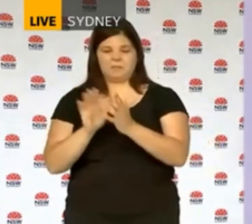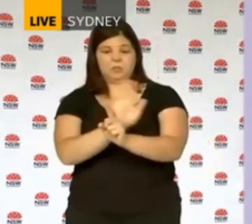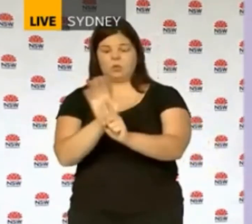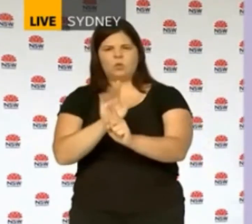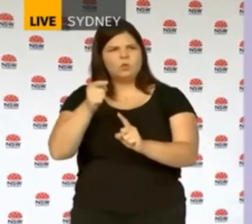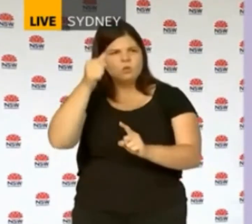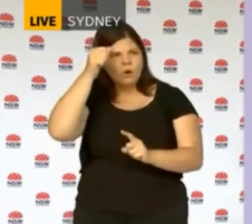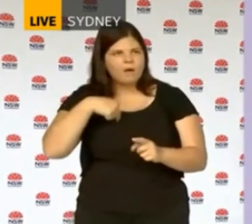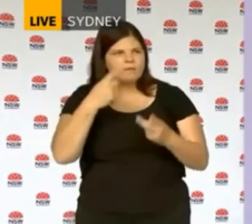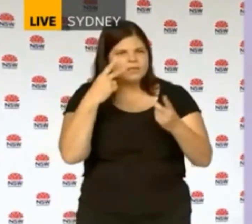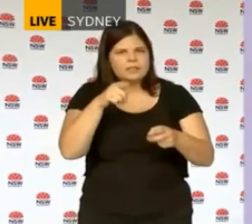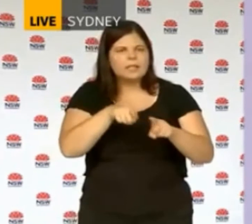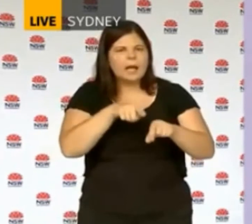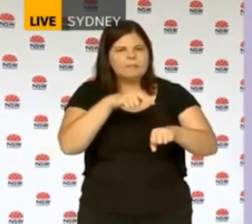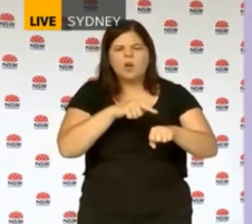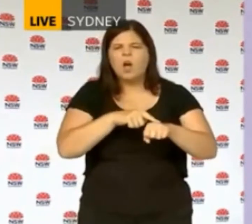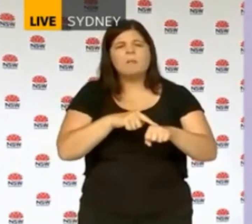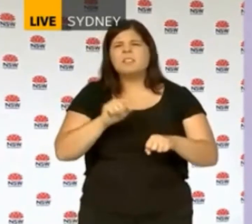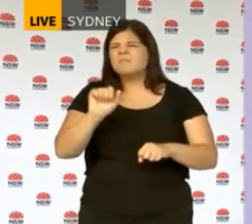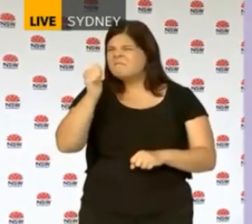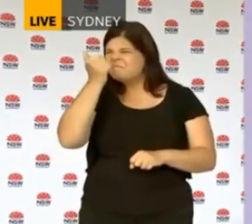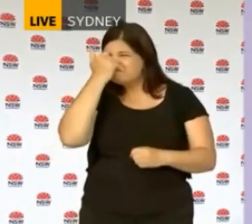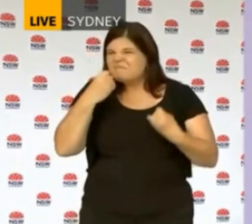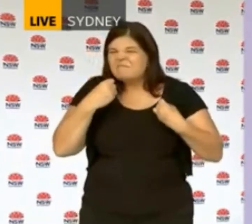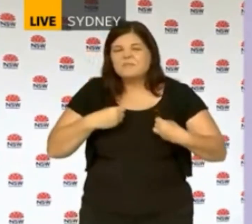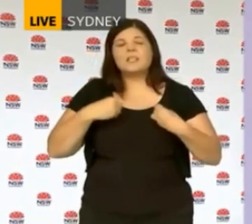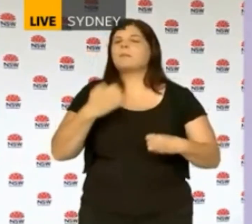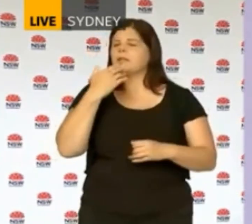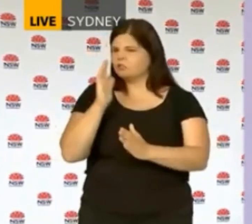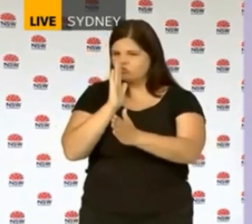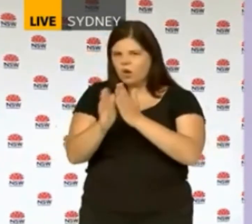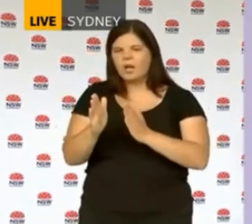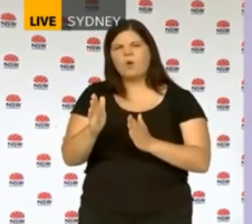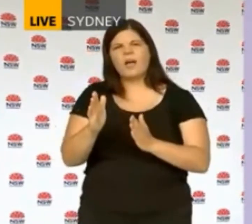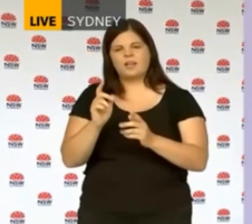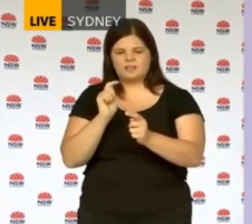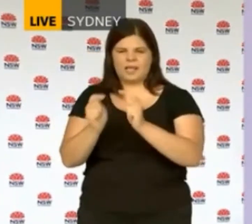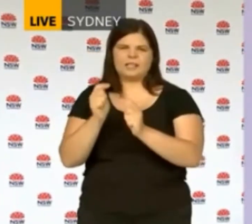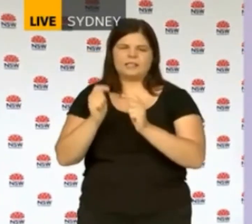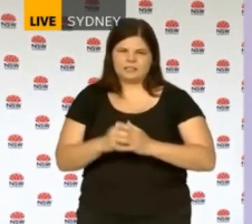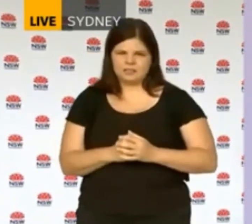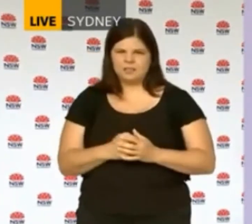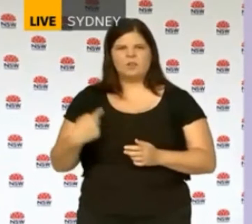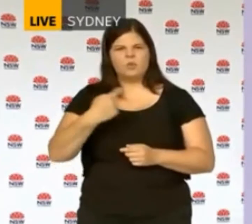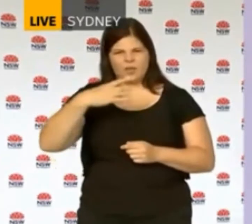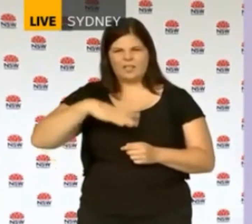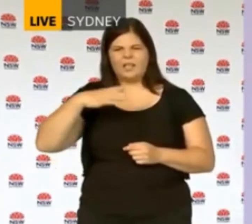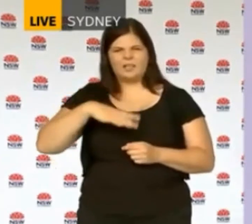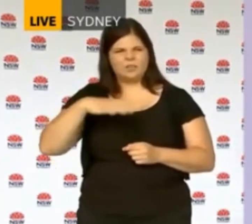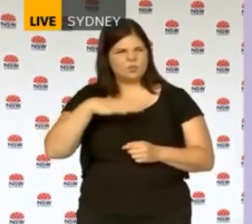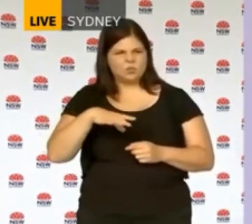places in particular, the most minimal of symptoms, please come forward to get tested. It is essential for us to understand that we